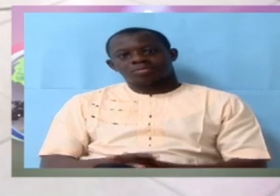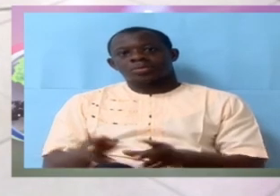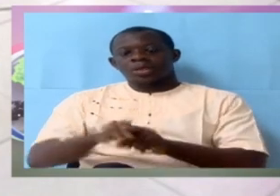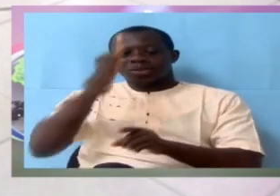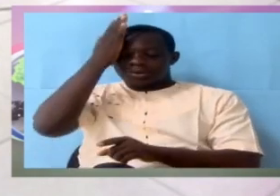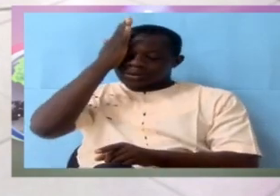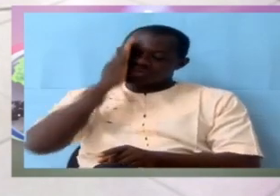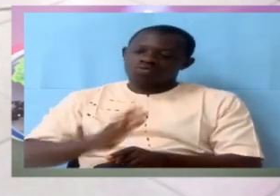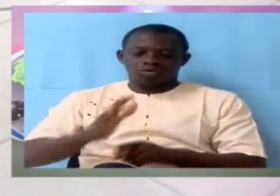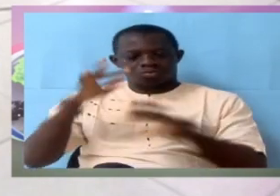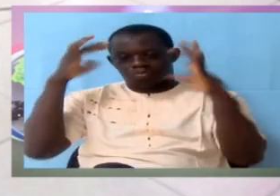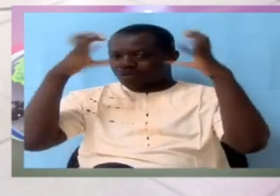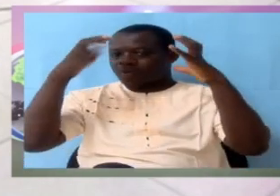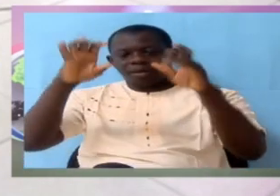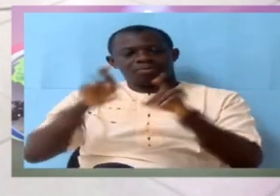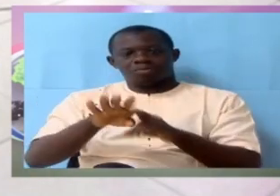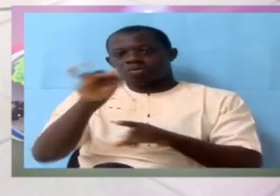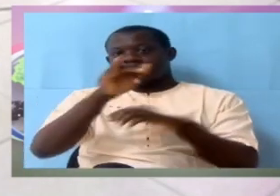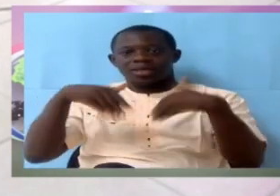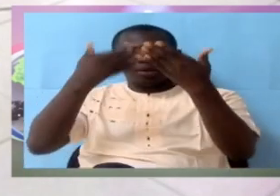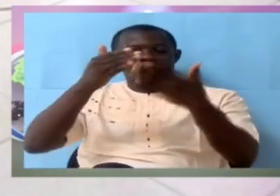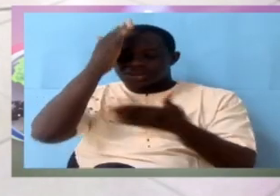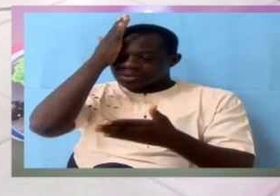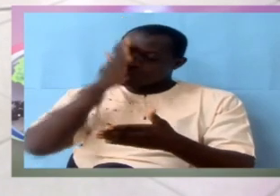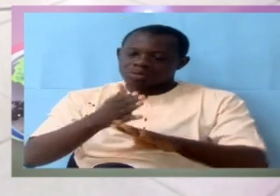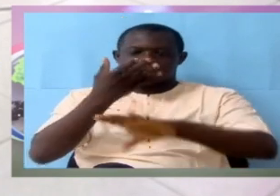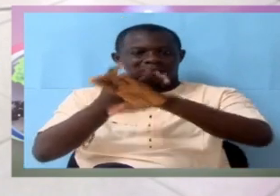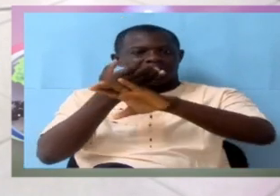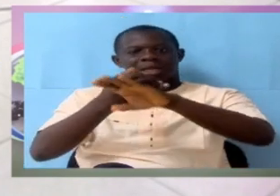Serious problems which really gave me serious hardship.